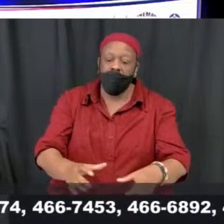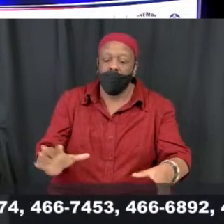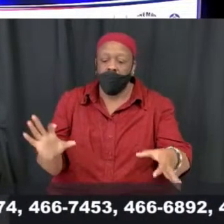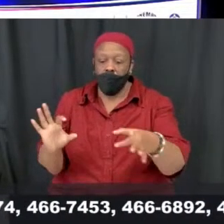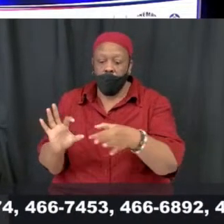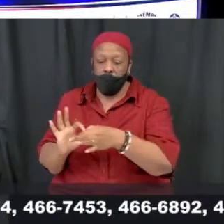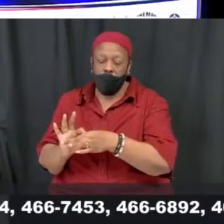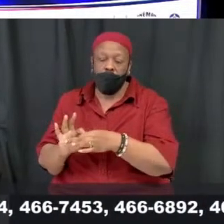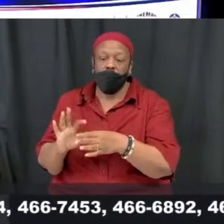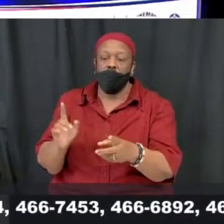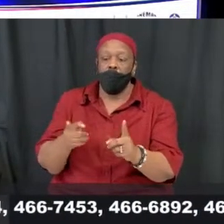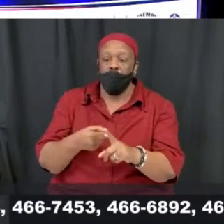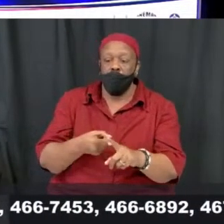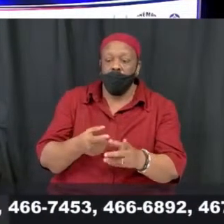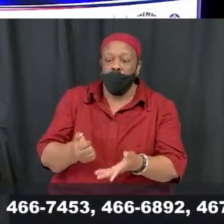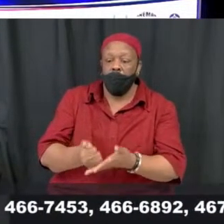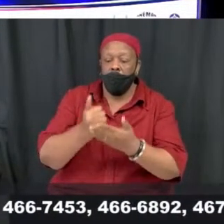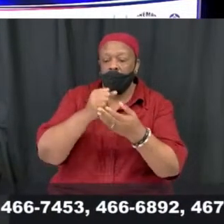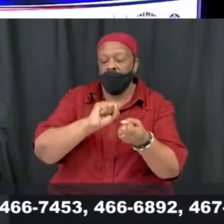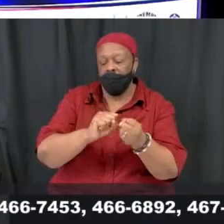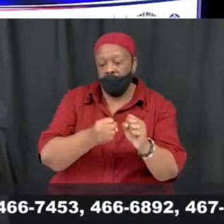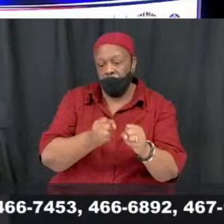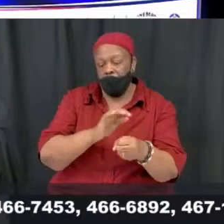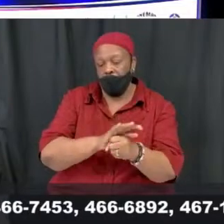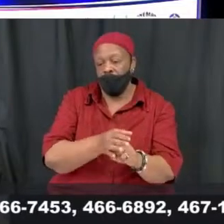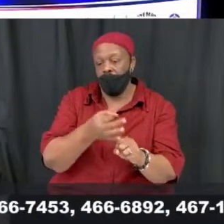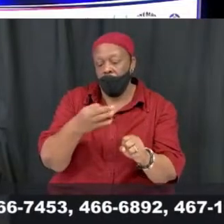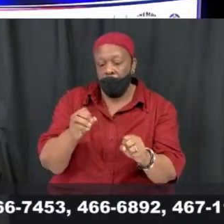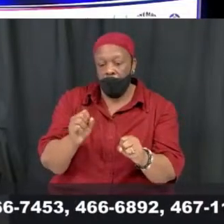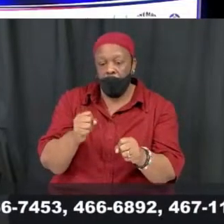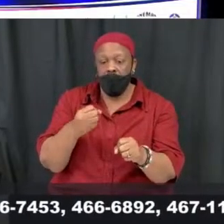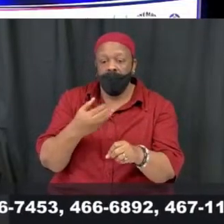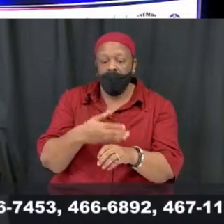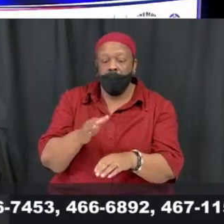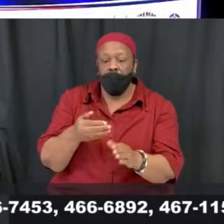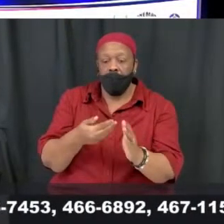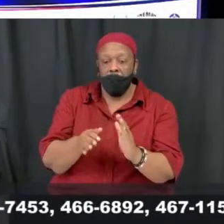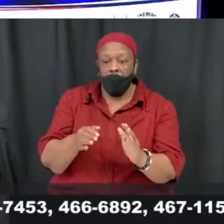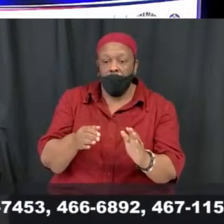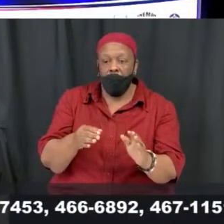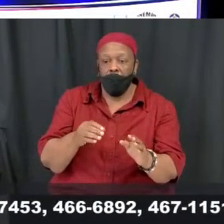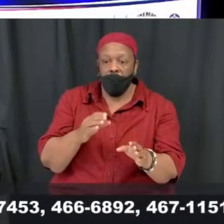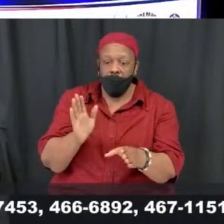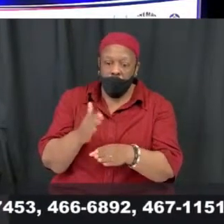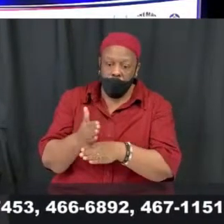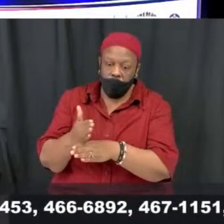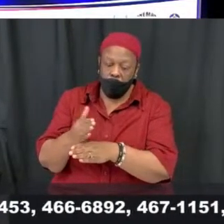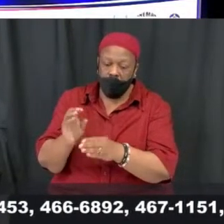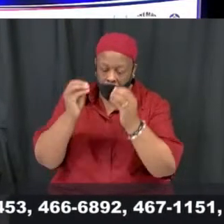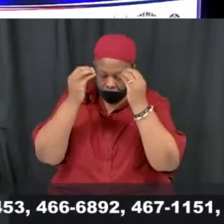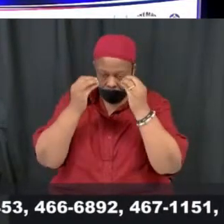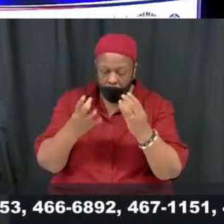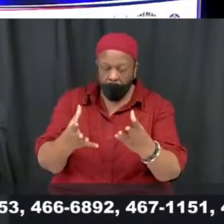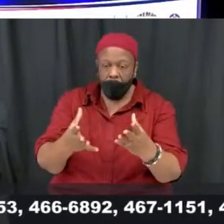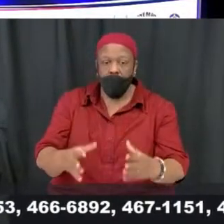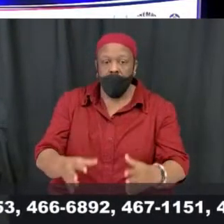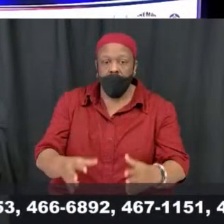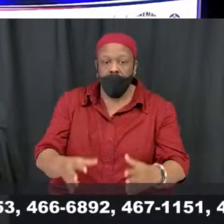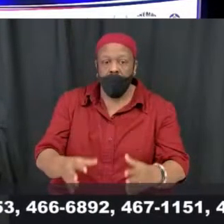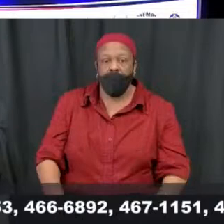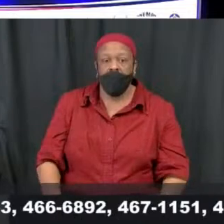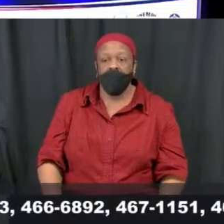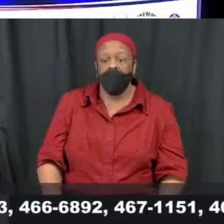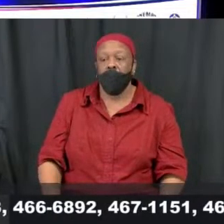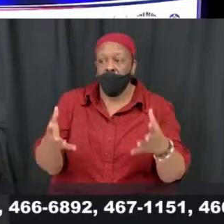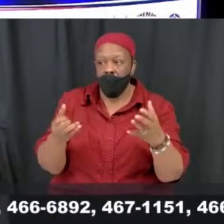the COVID-19 pandemic. Additionally, I will be remiss if I did not